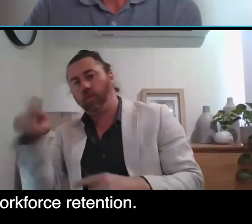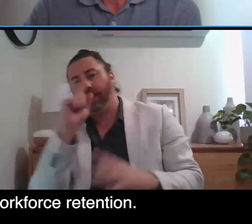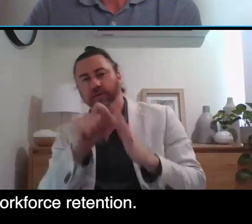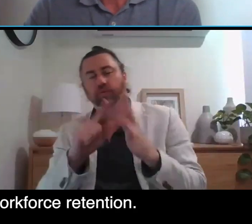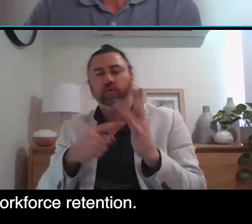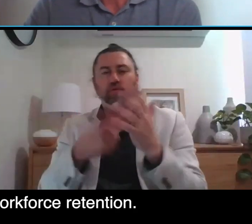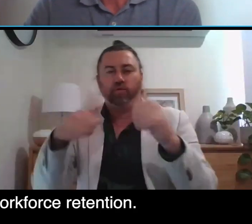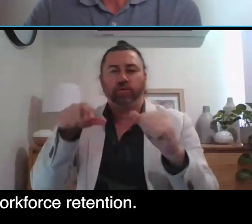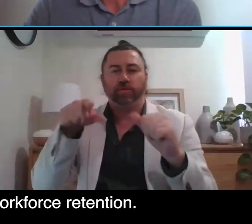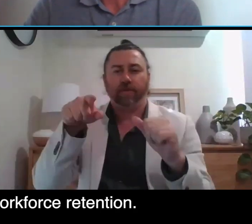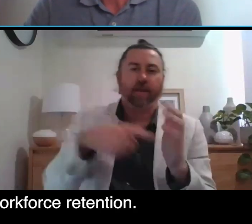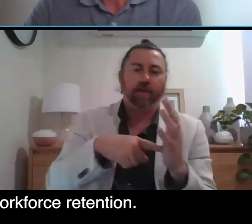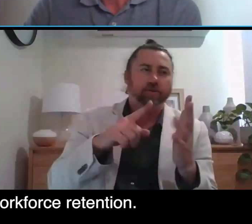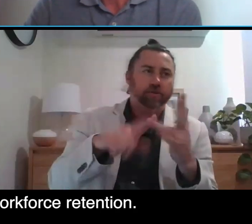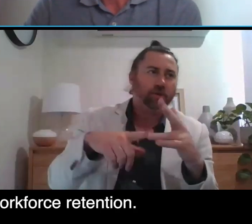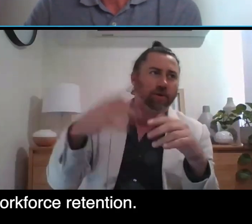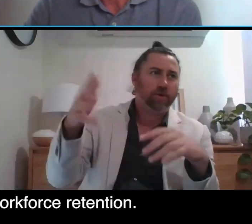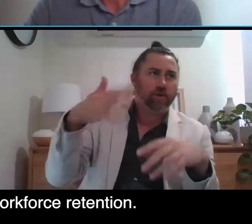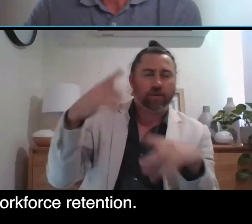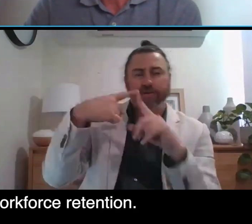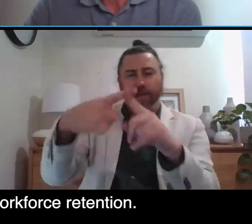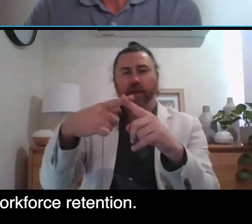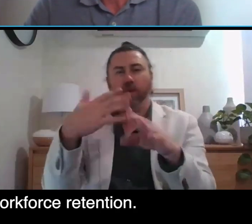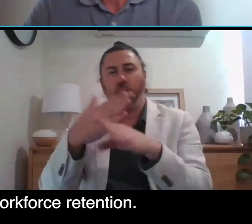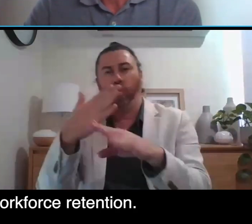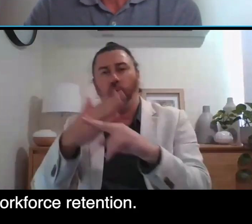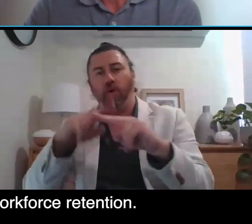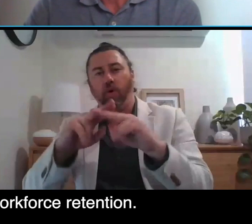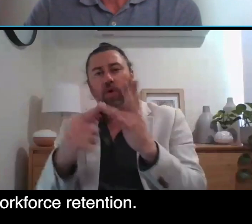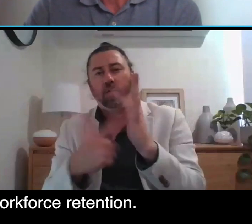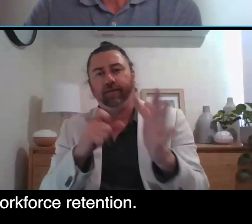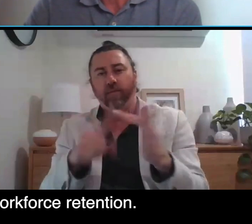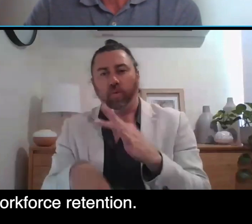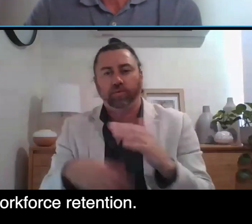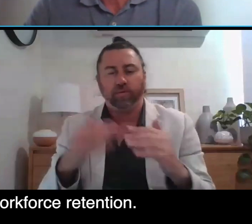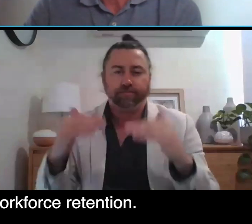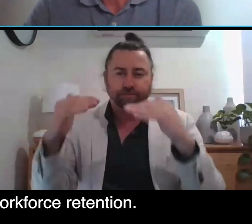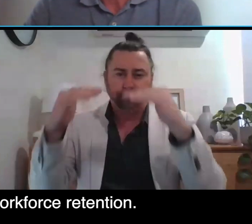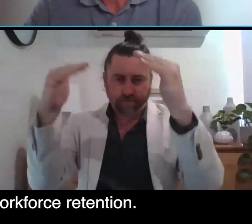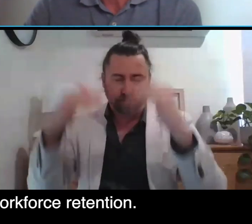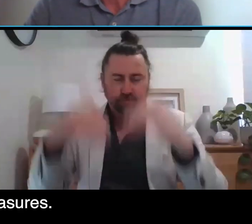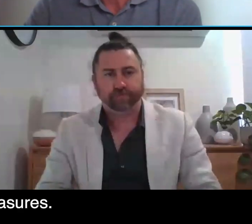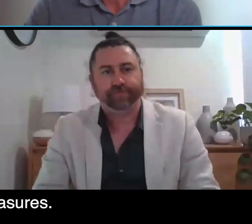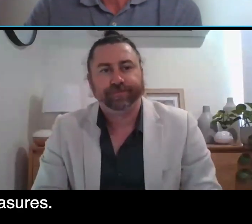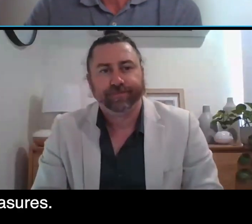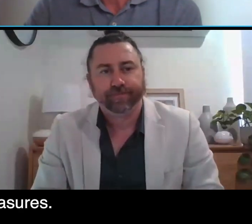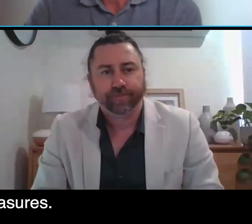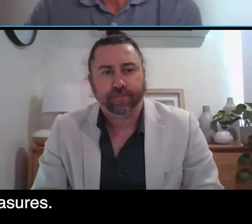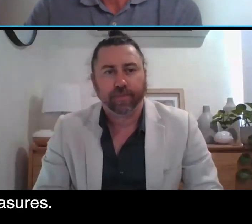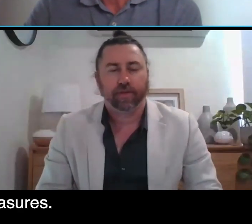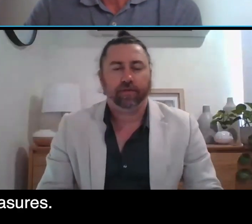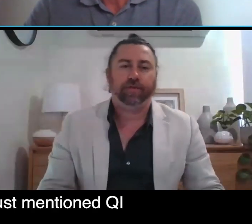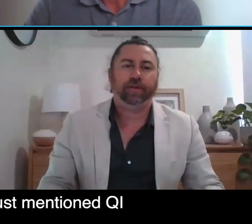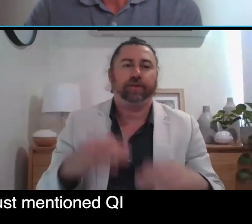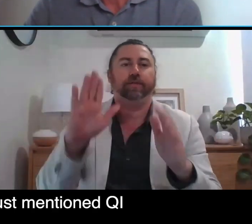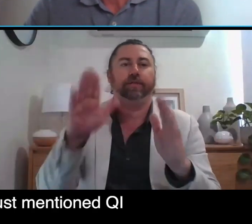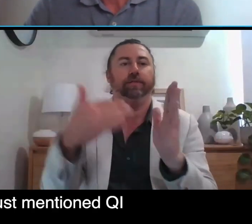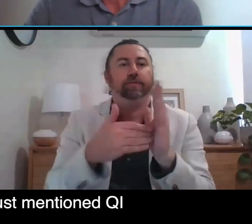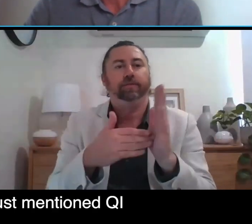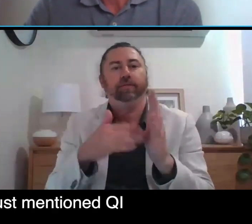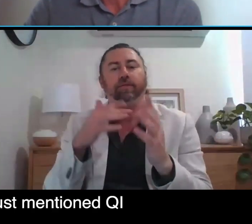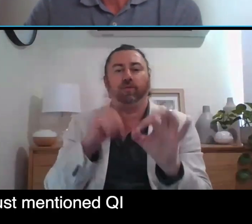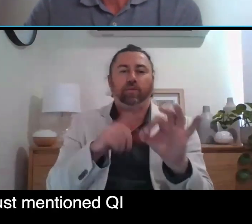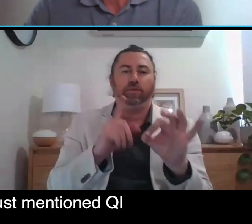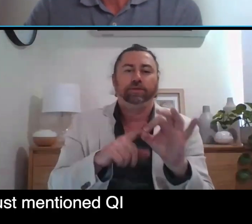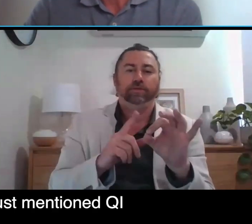used to target workforce or enhance workforce retention. And finally, quality measures. It's